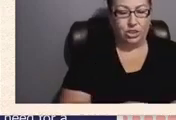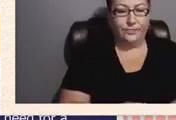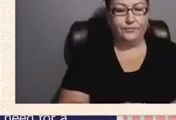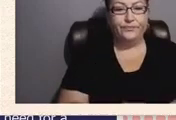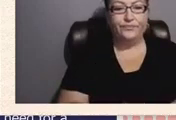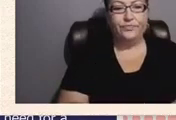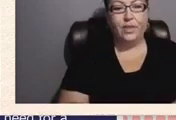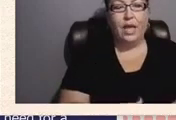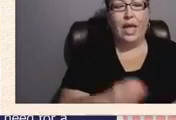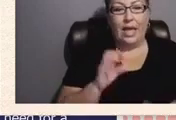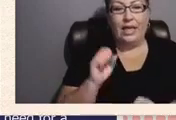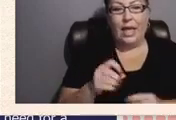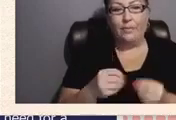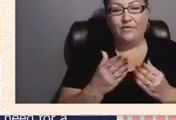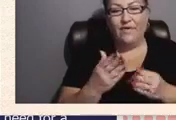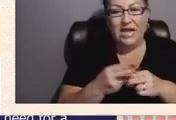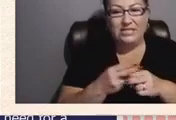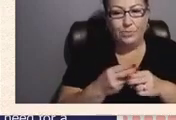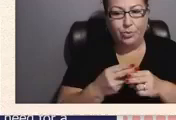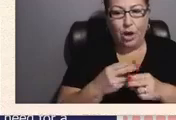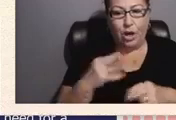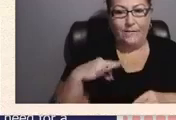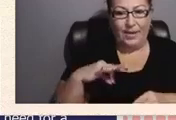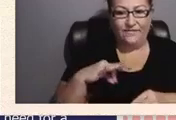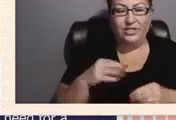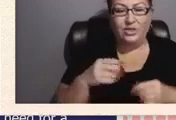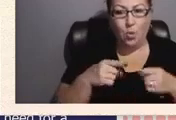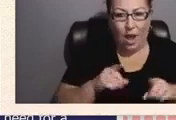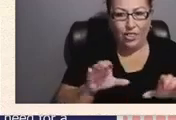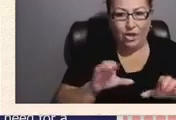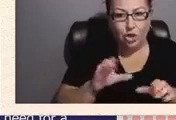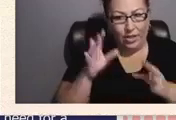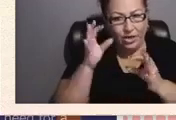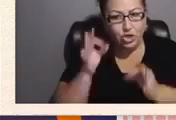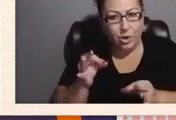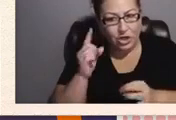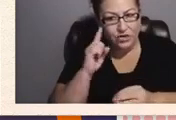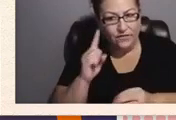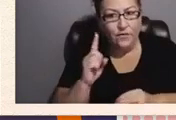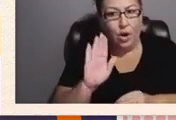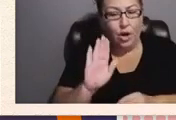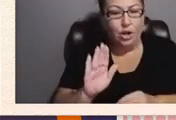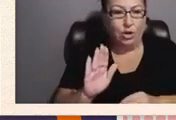provide temporary benefits while they're doing a determination for eligibility.